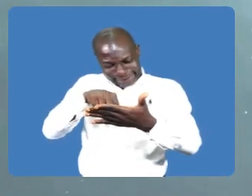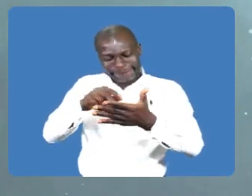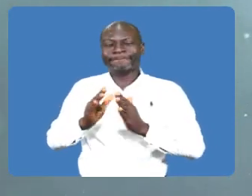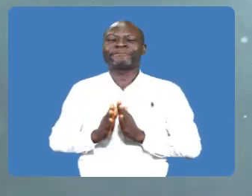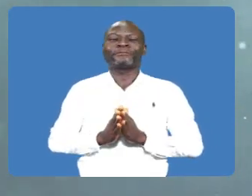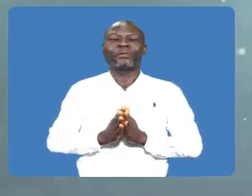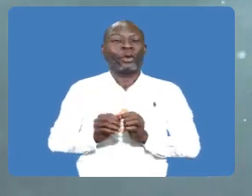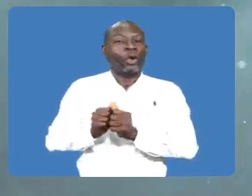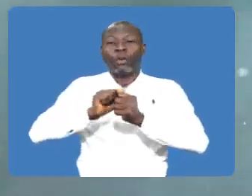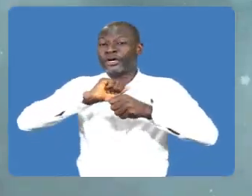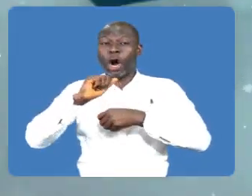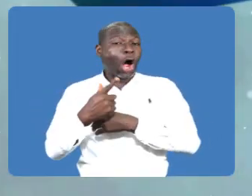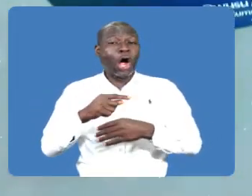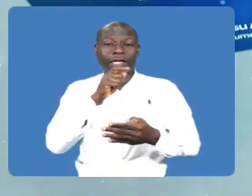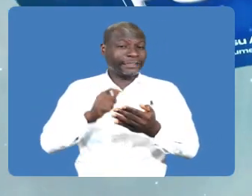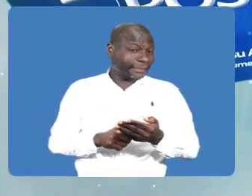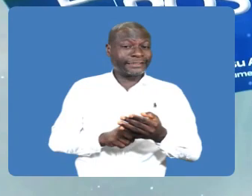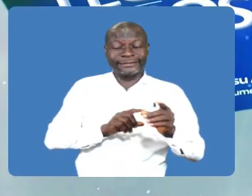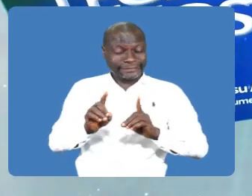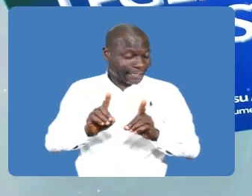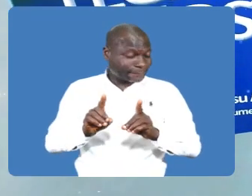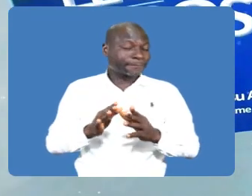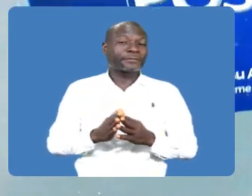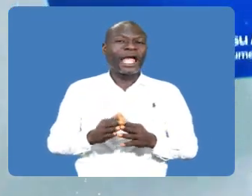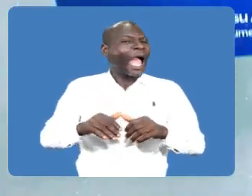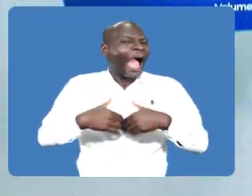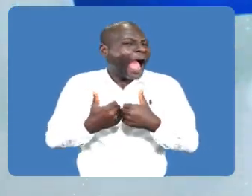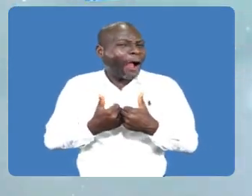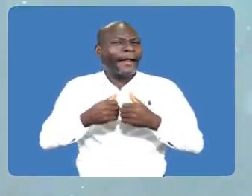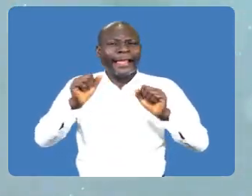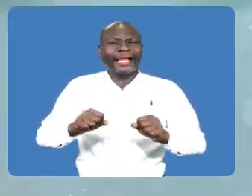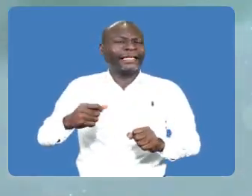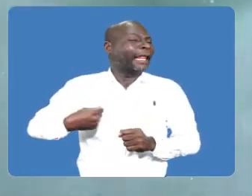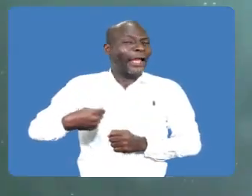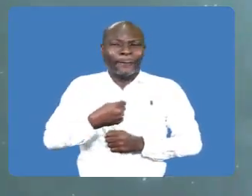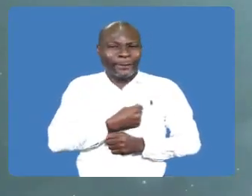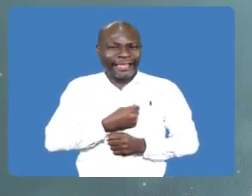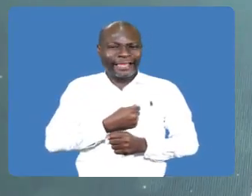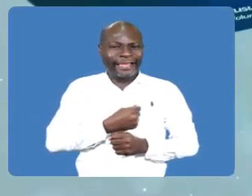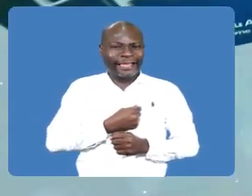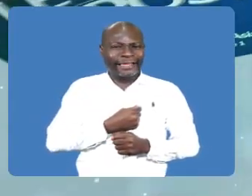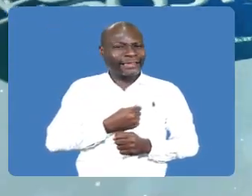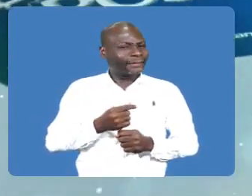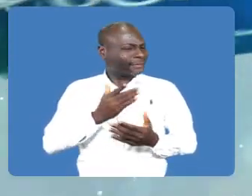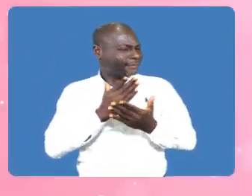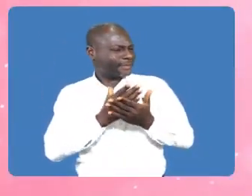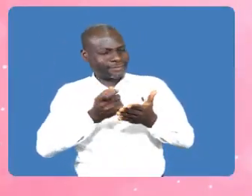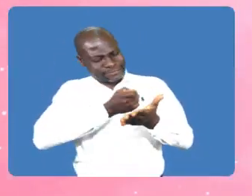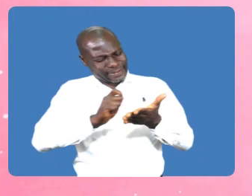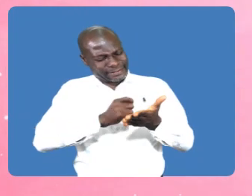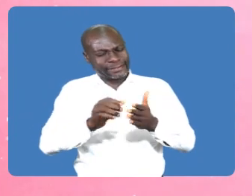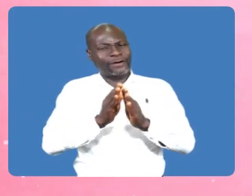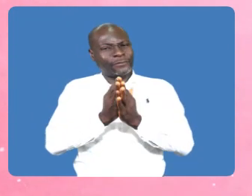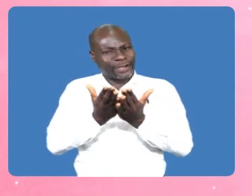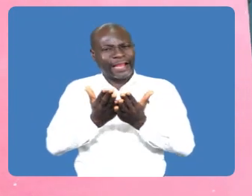reading." With all these, Mr. Chairman, how can we trivialize the writing of